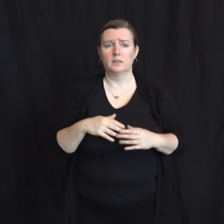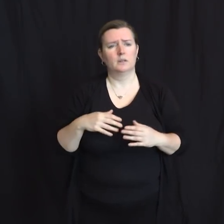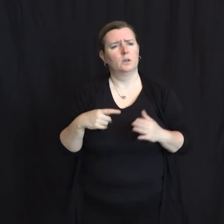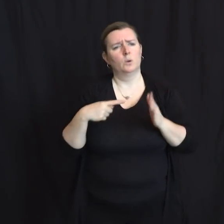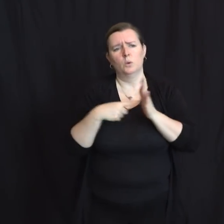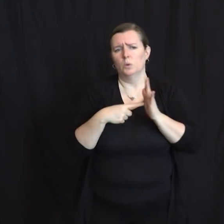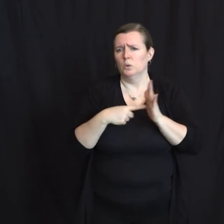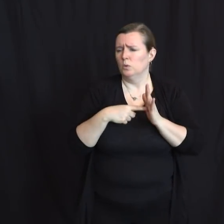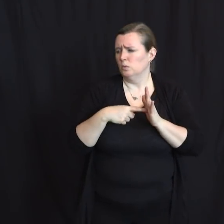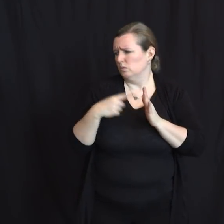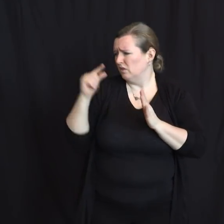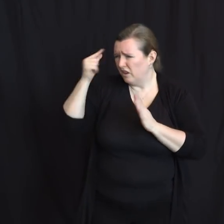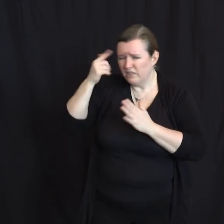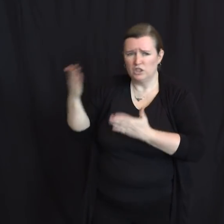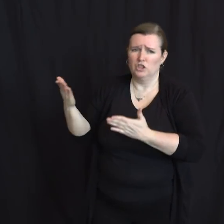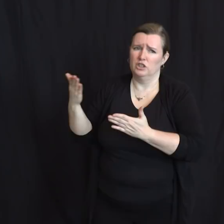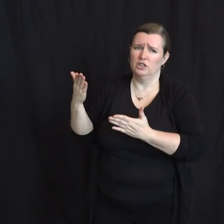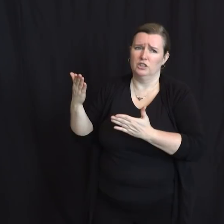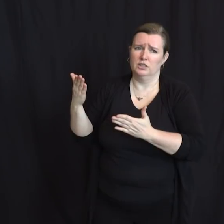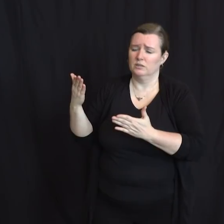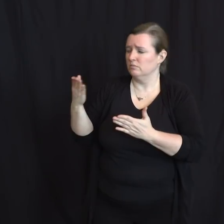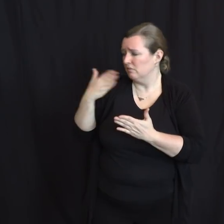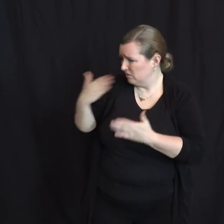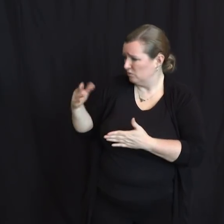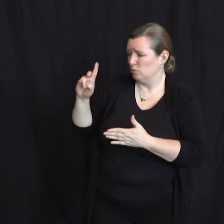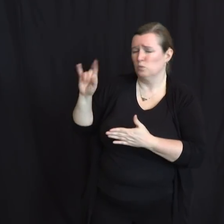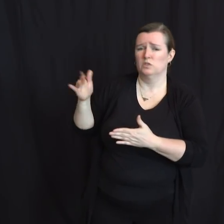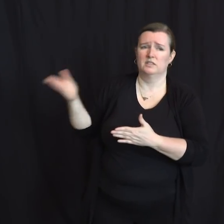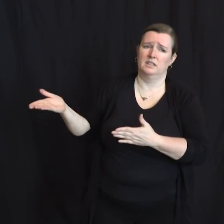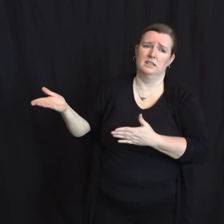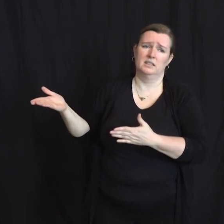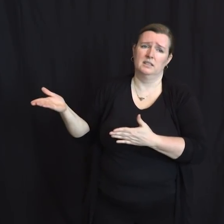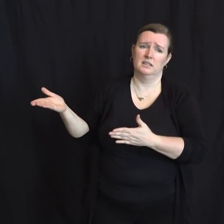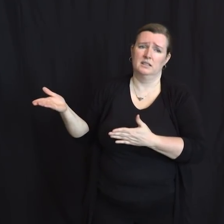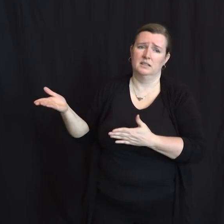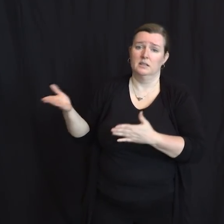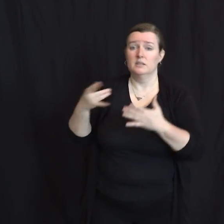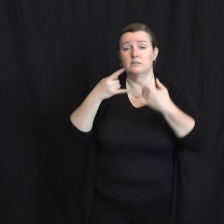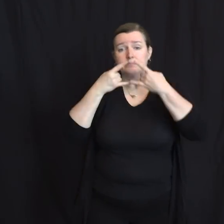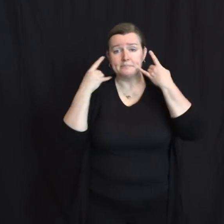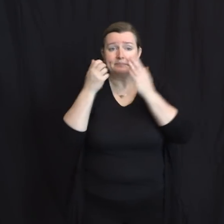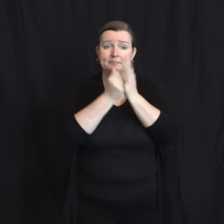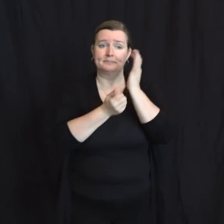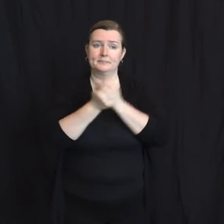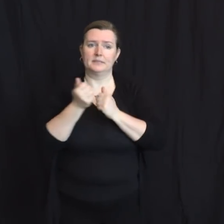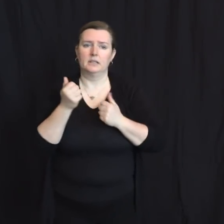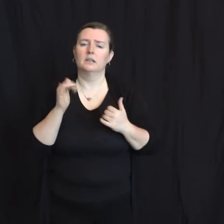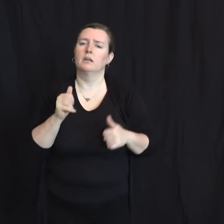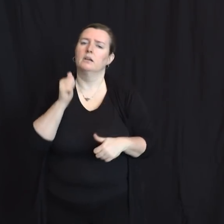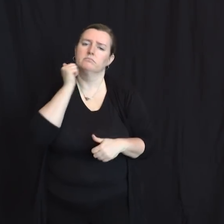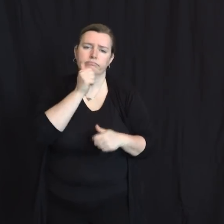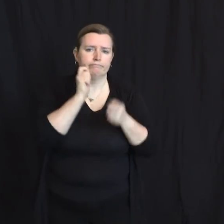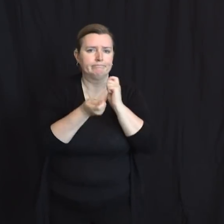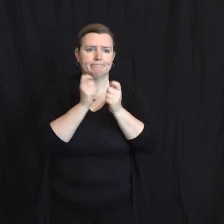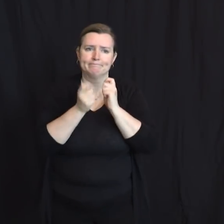commissioner for making this feasible. In terms of PPEs, it is day-to-day. Just in the healthcare environment, it